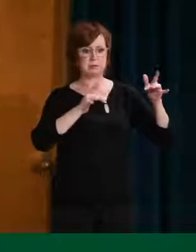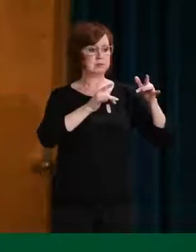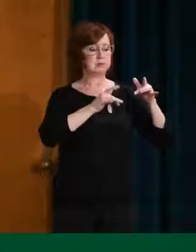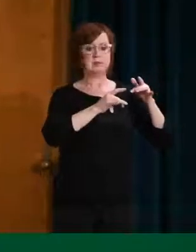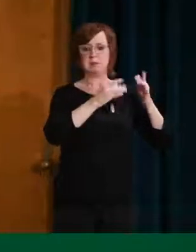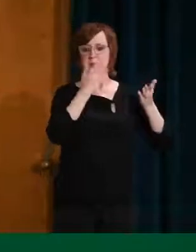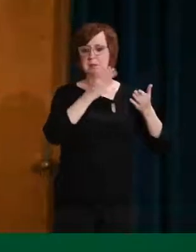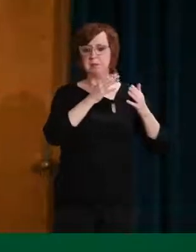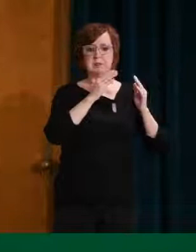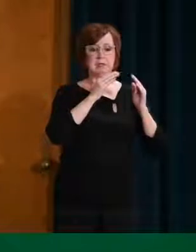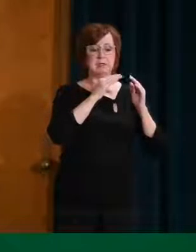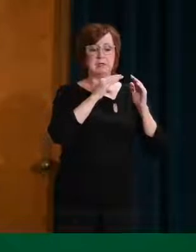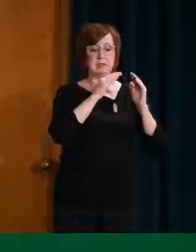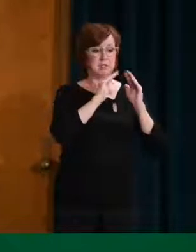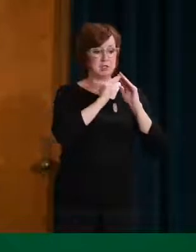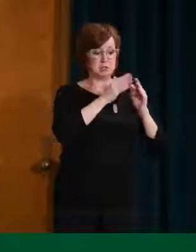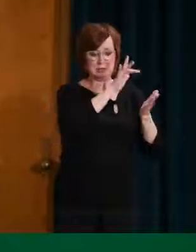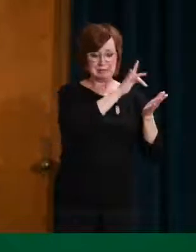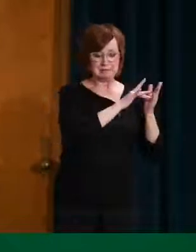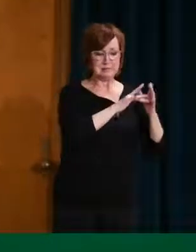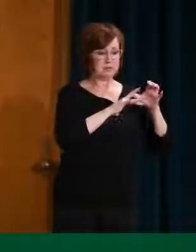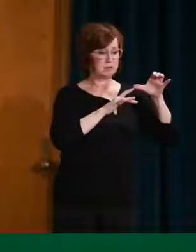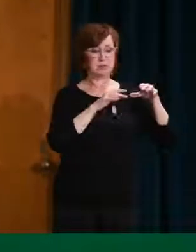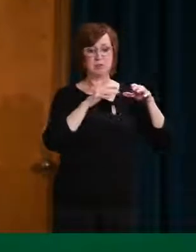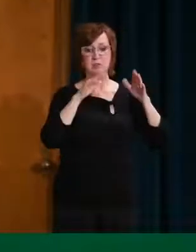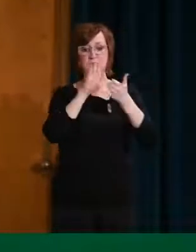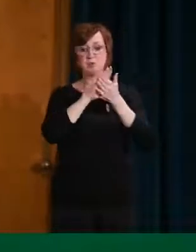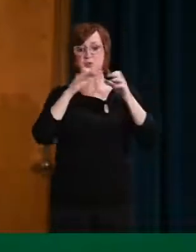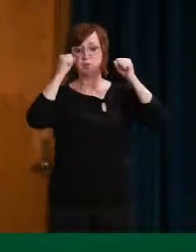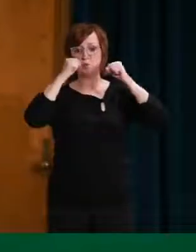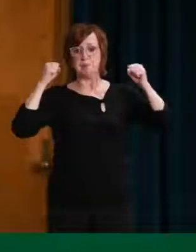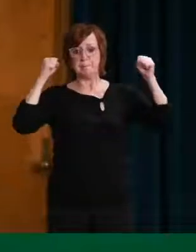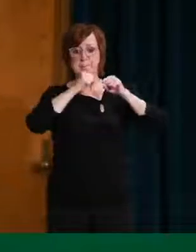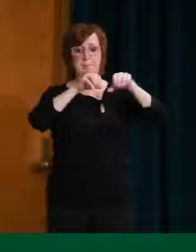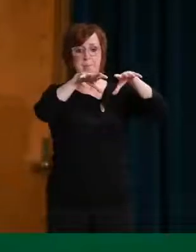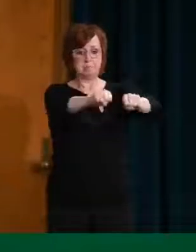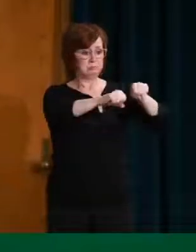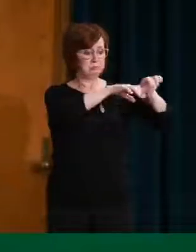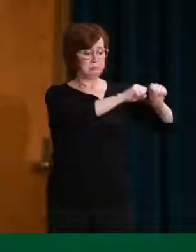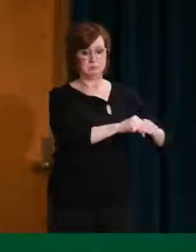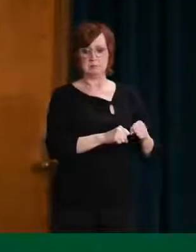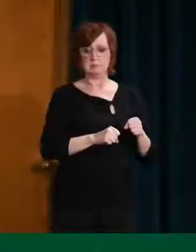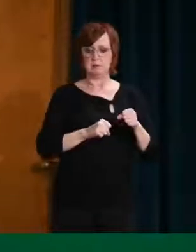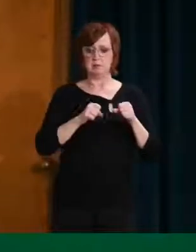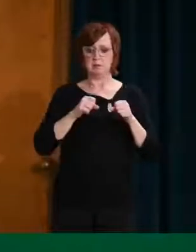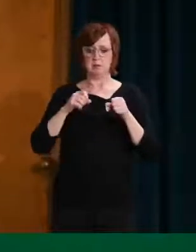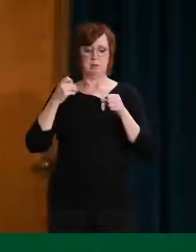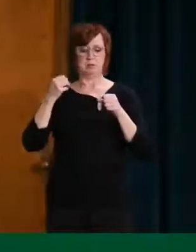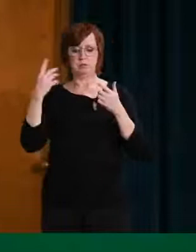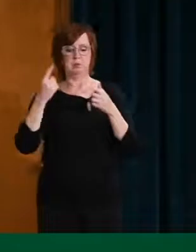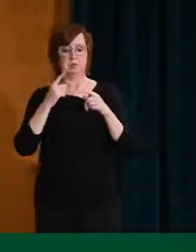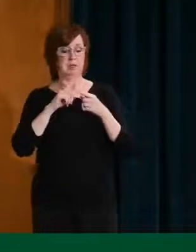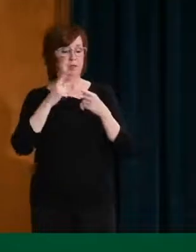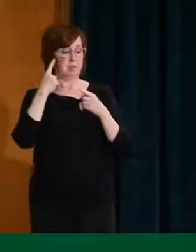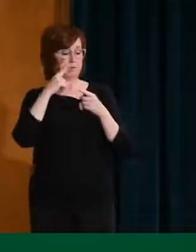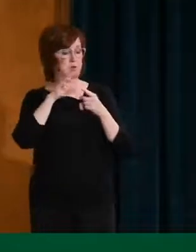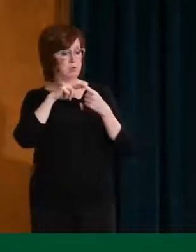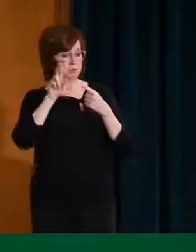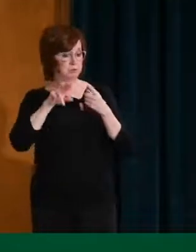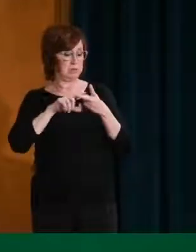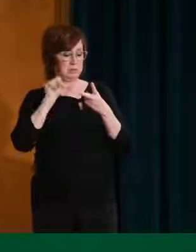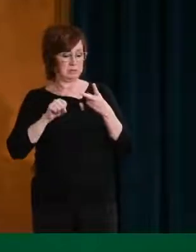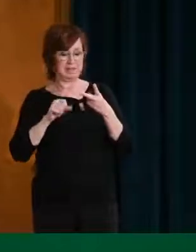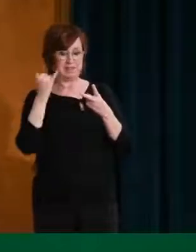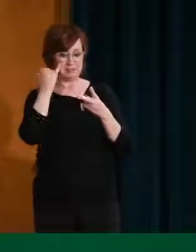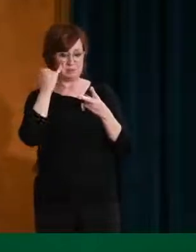Regina. I'm just wondering, what more can you tell us about that at this stage, specifically, in terms of specific spaces